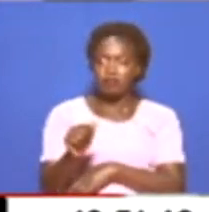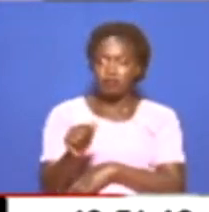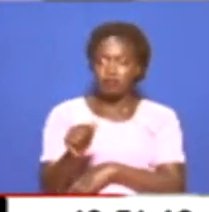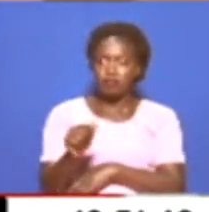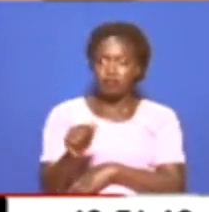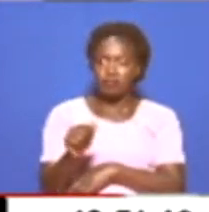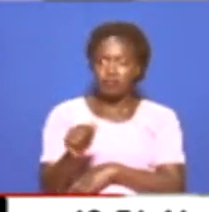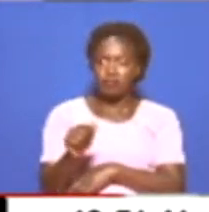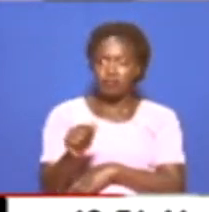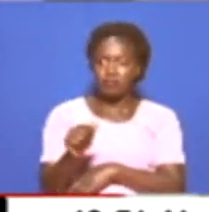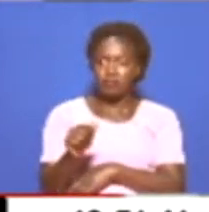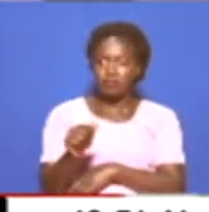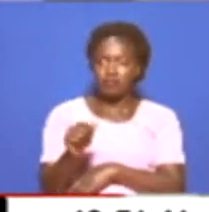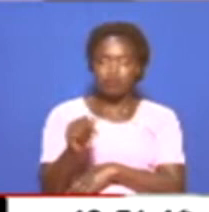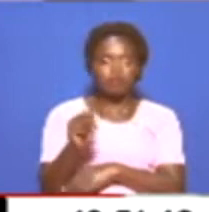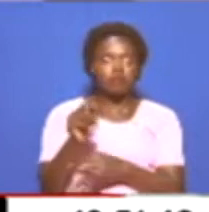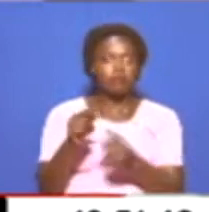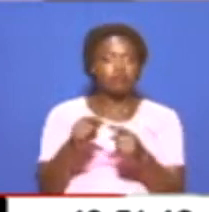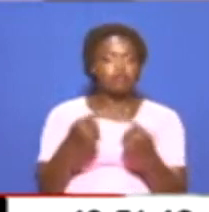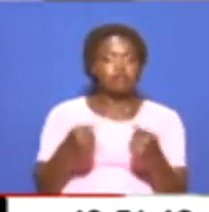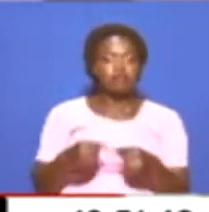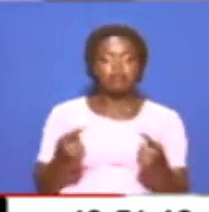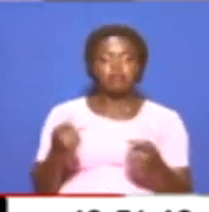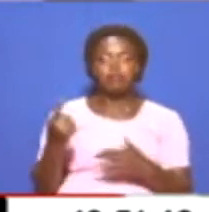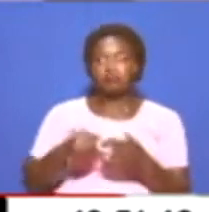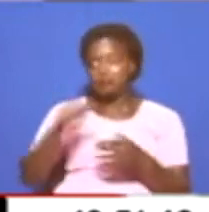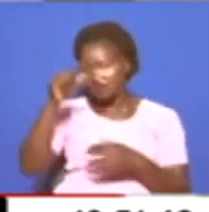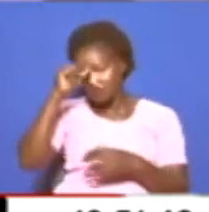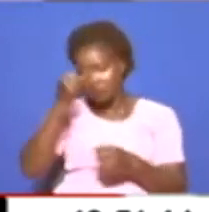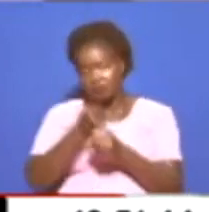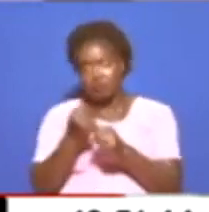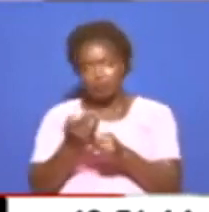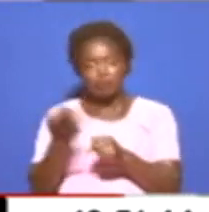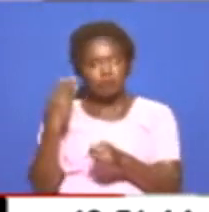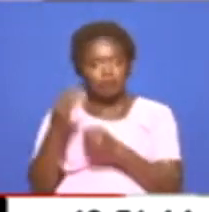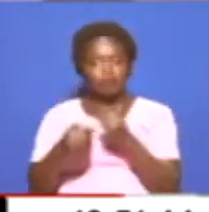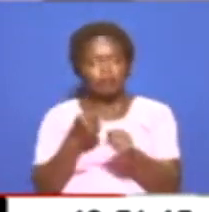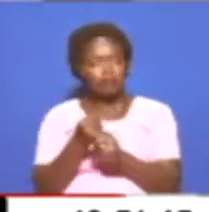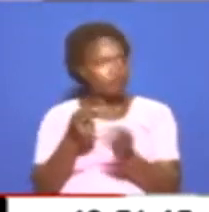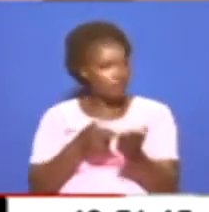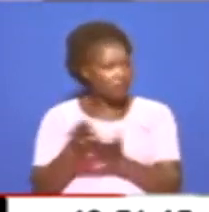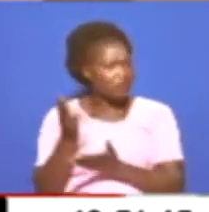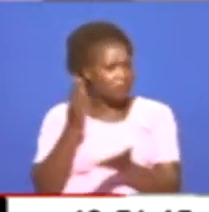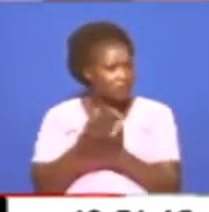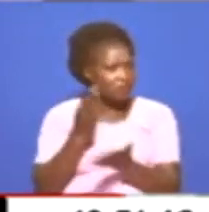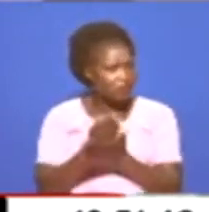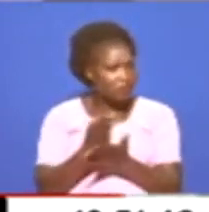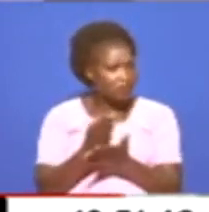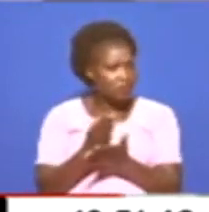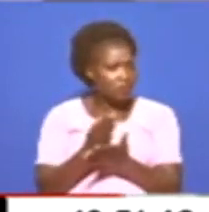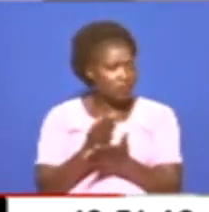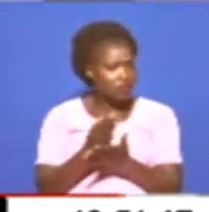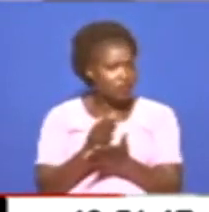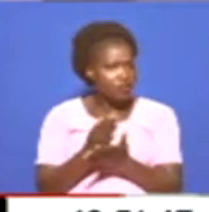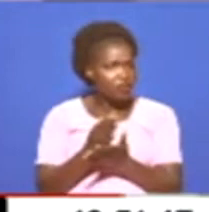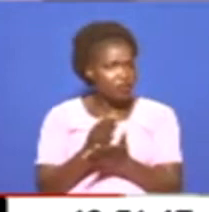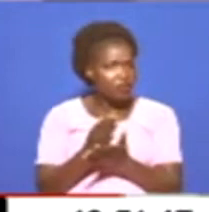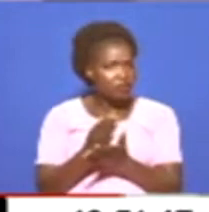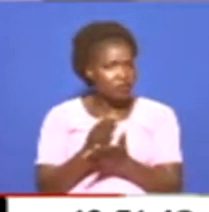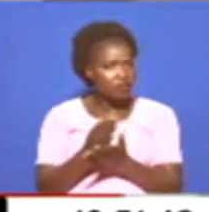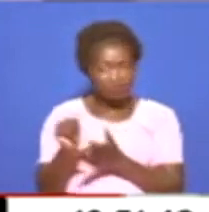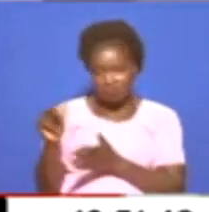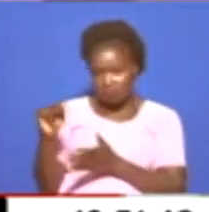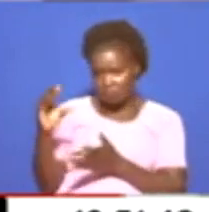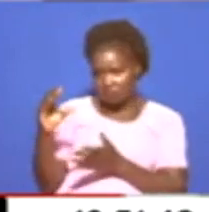have torn apart what the government has been doing for the last 10 years. Are they being honest and sincere, looking at somebody like ANC